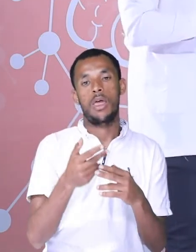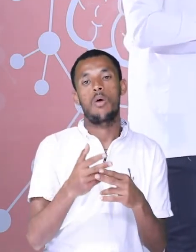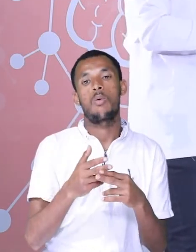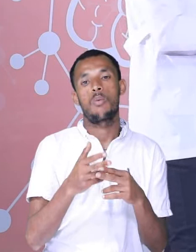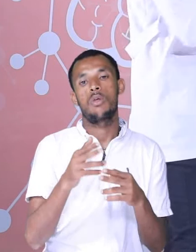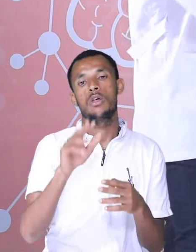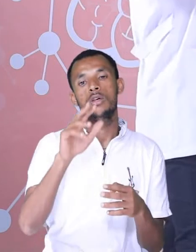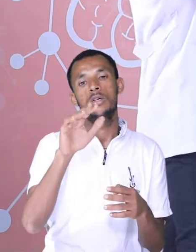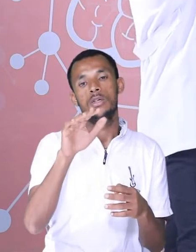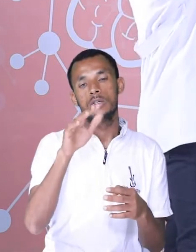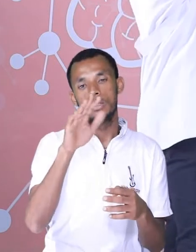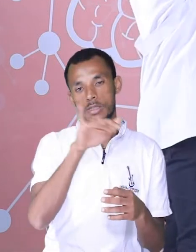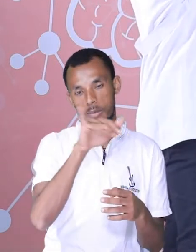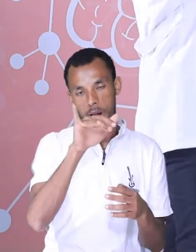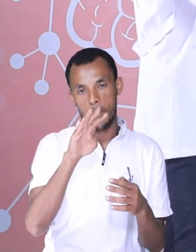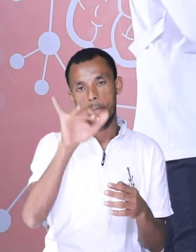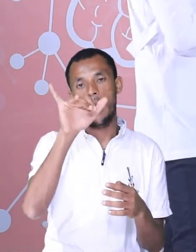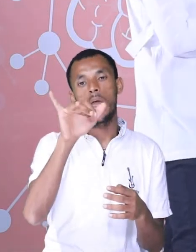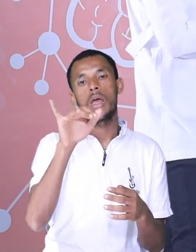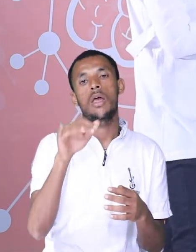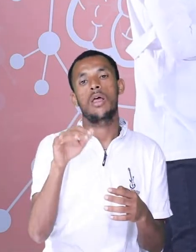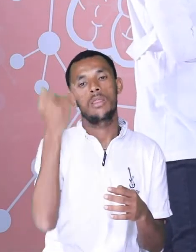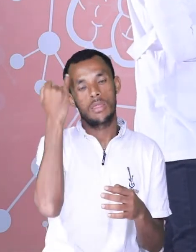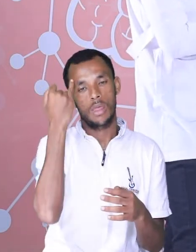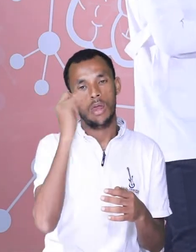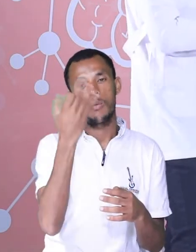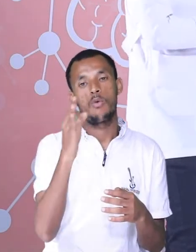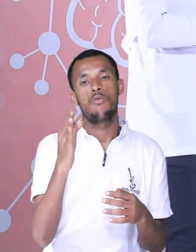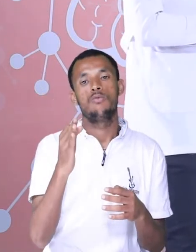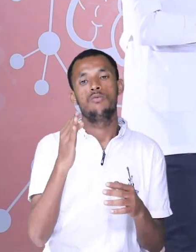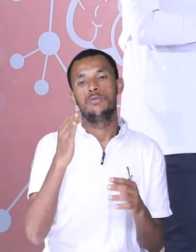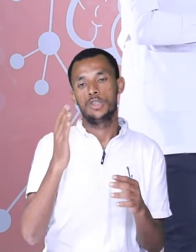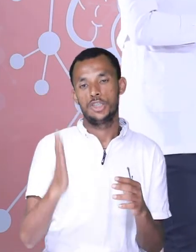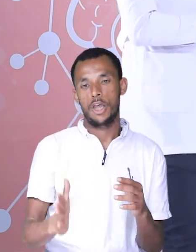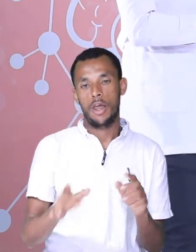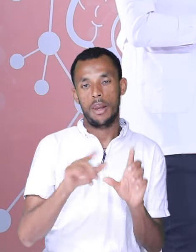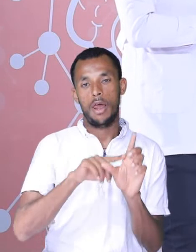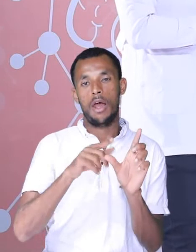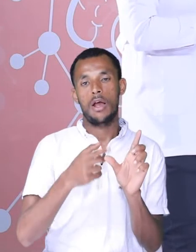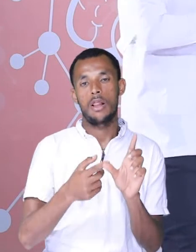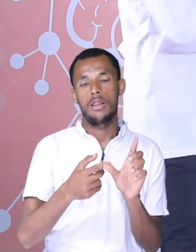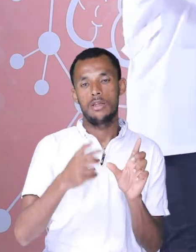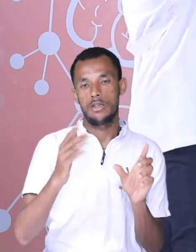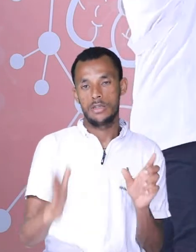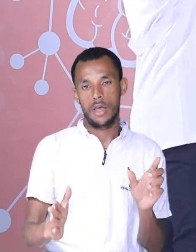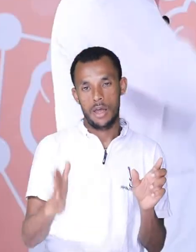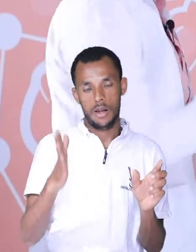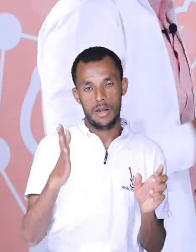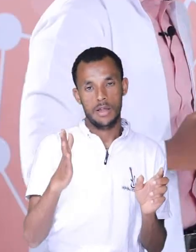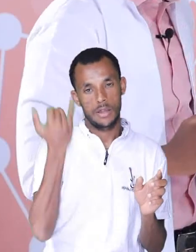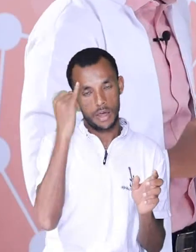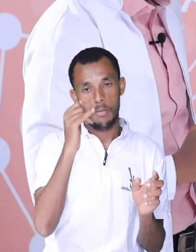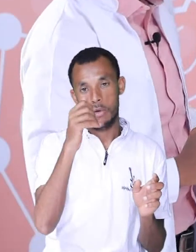are similar simply by theorem of side angle side similarity theorem.